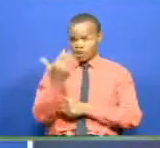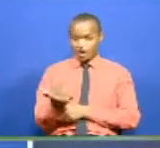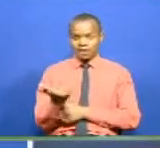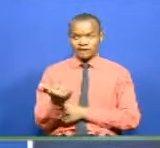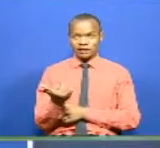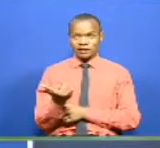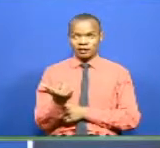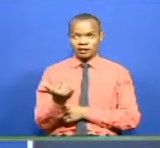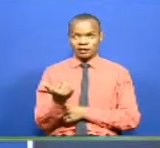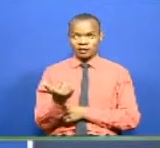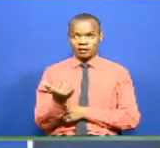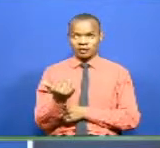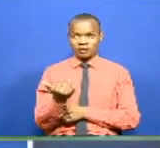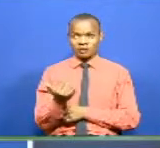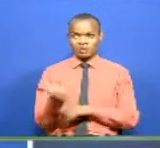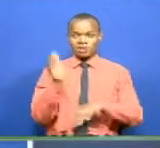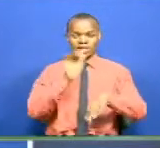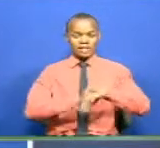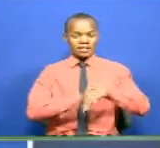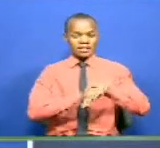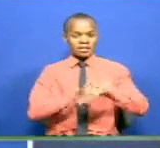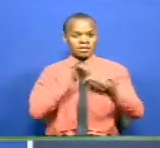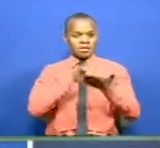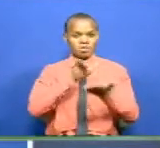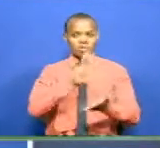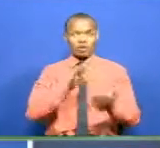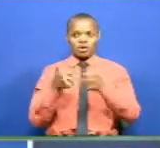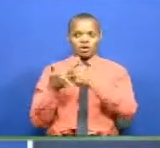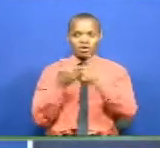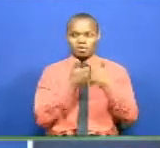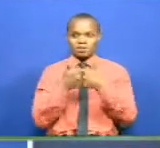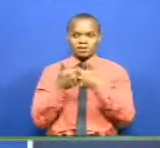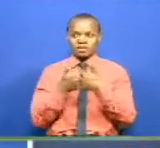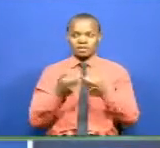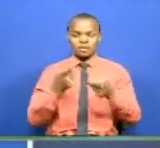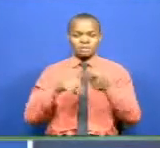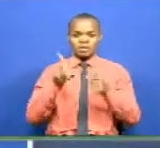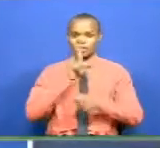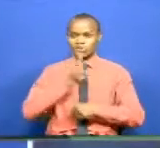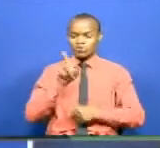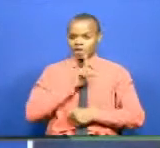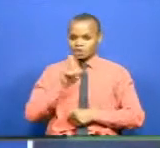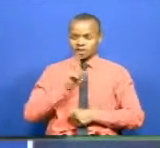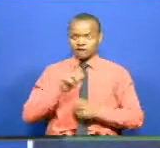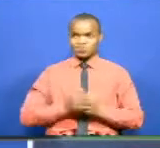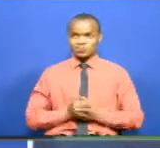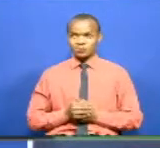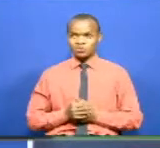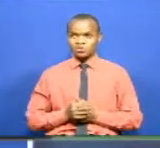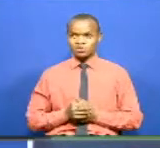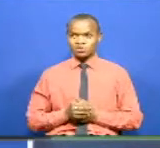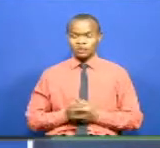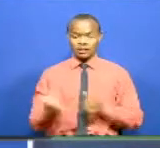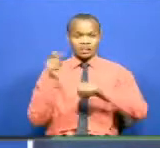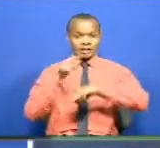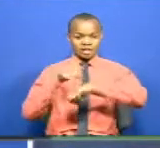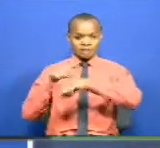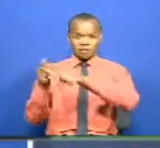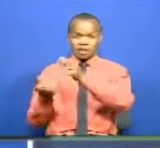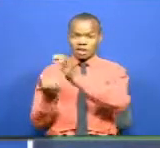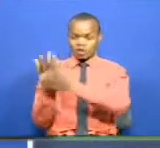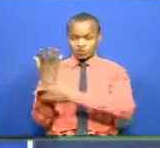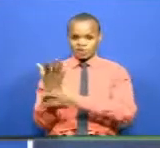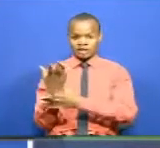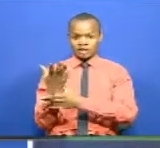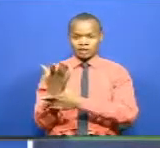it attracts extra competition. But I was tough. I was also tough. Now, the whole purpose of launching the campaign